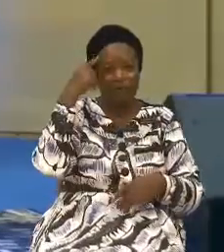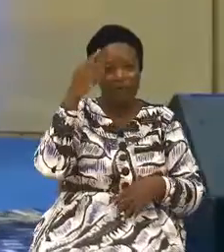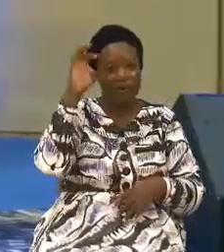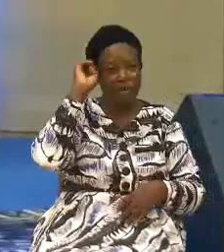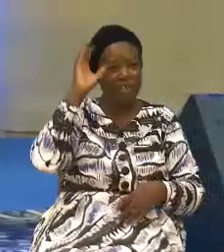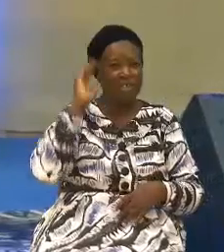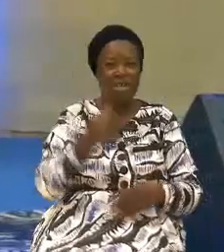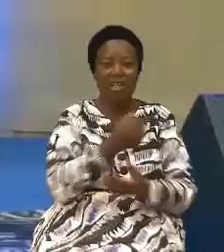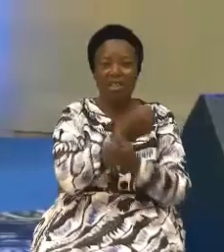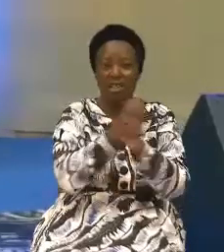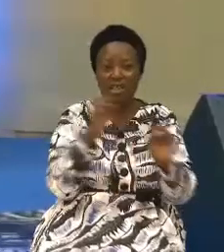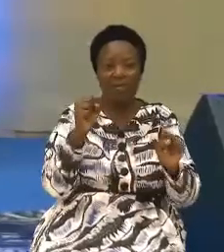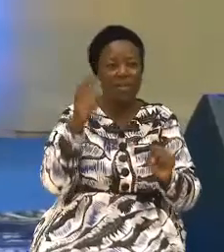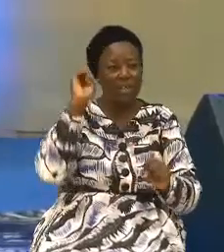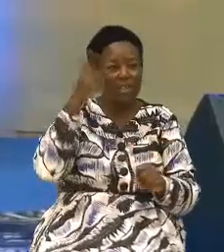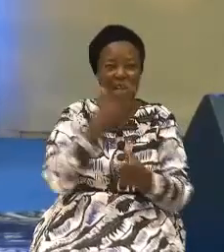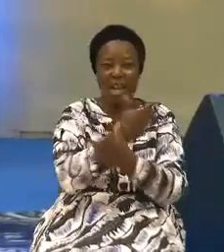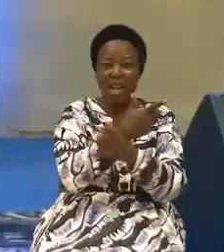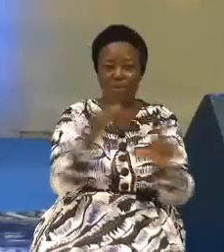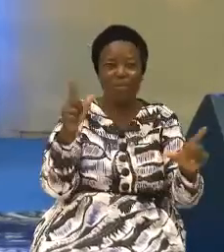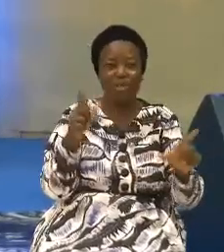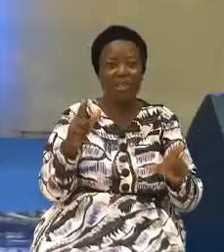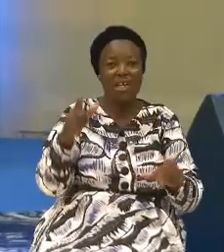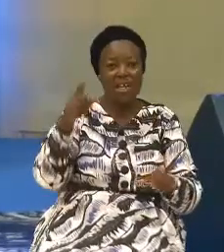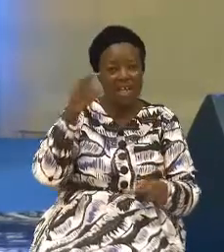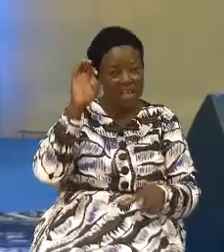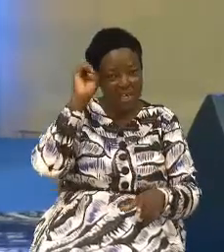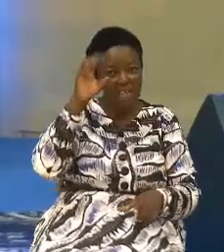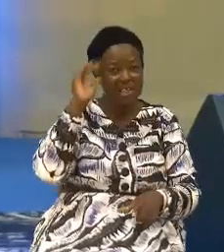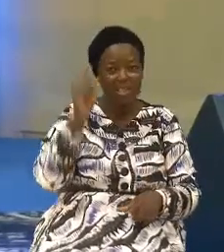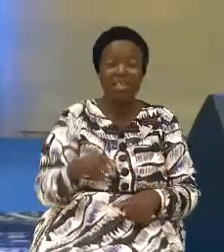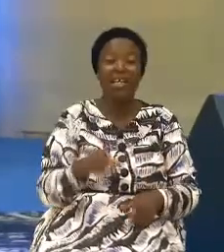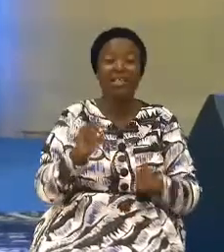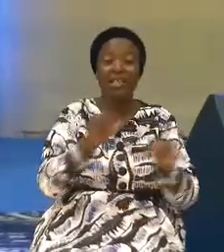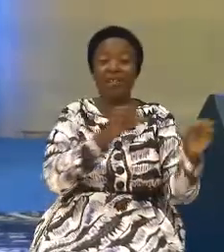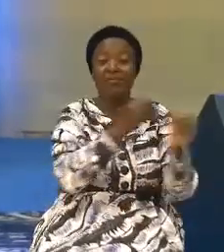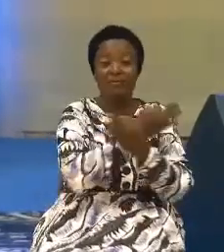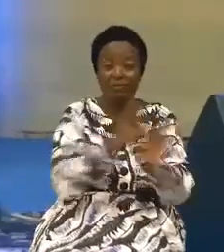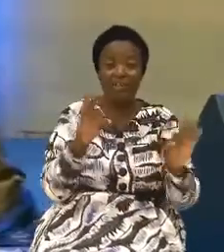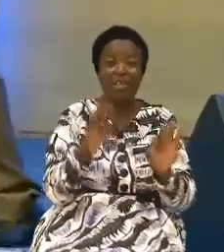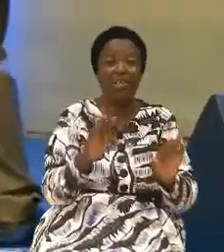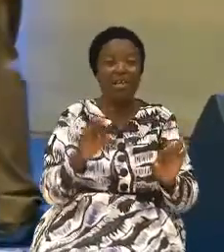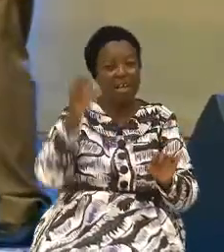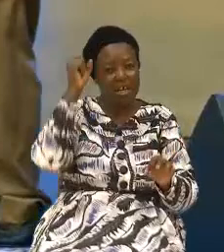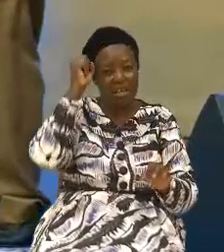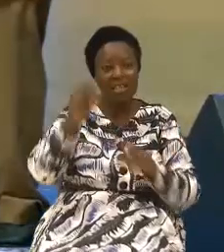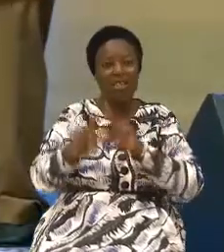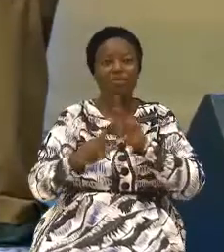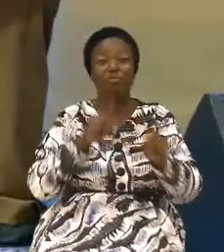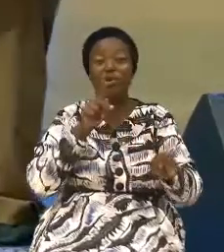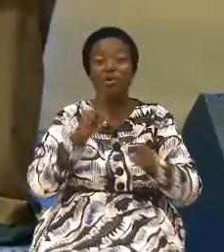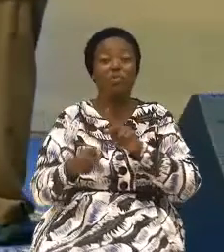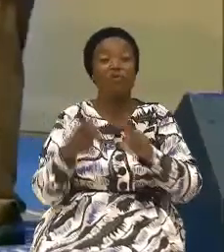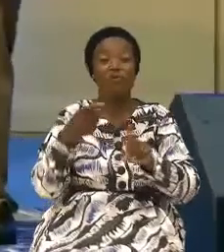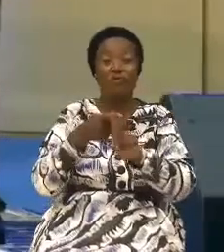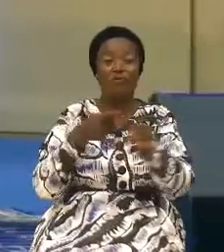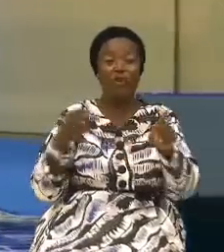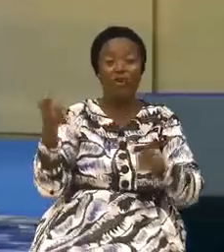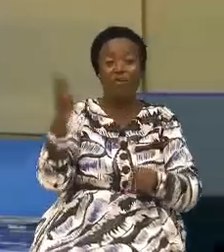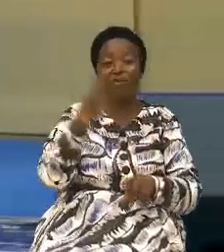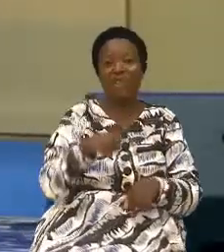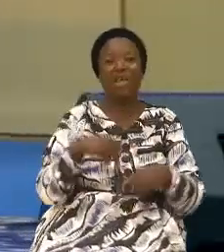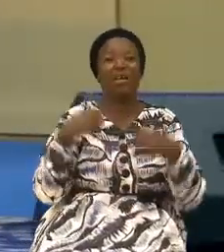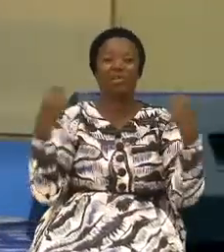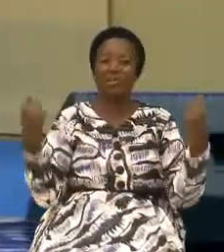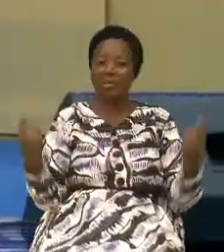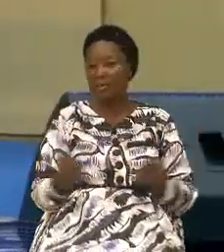He shall liberate, he shall emancipate his people from their sin.